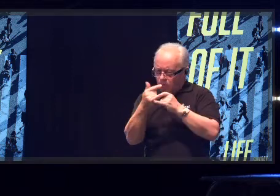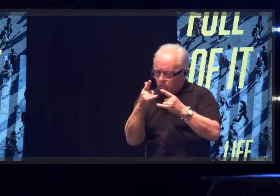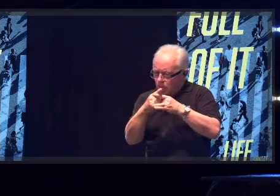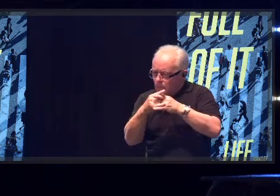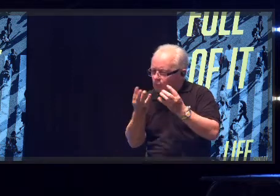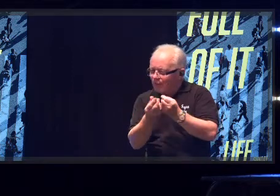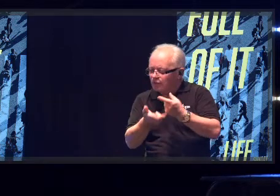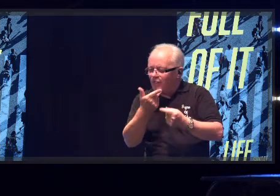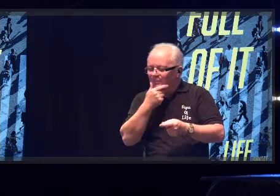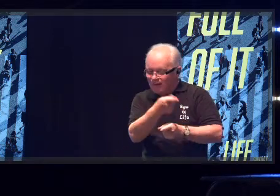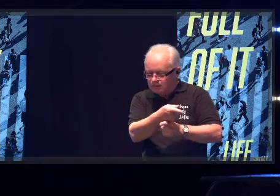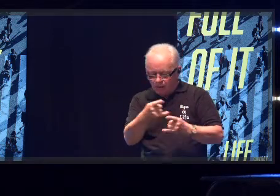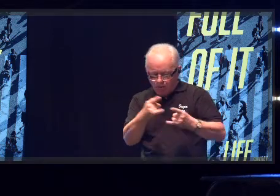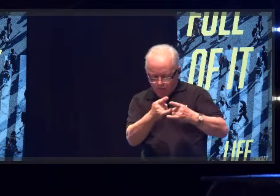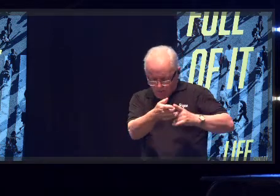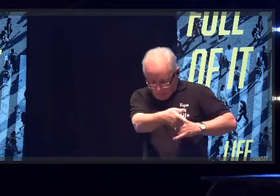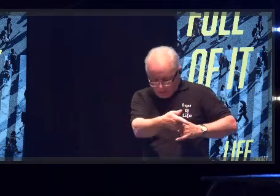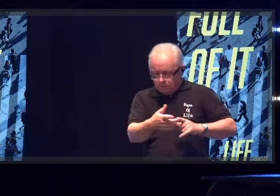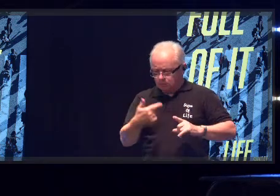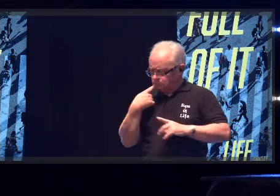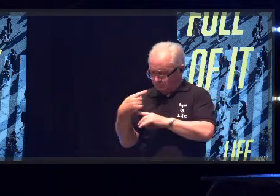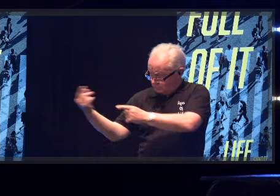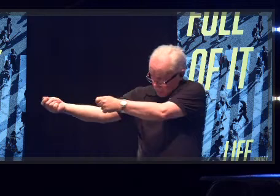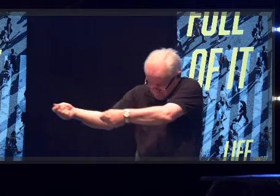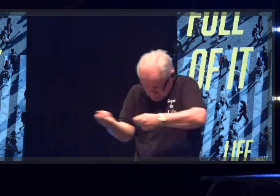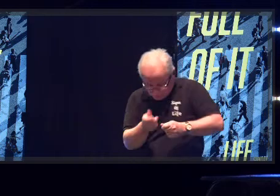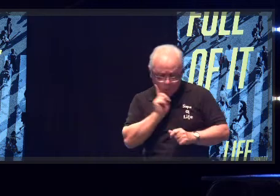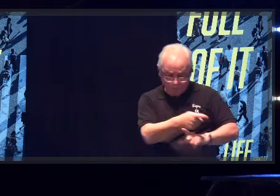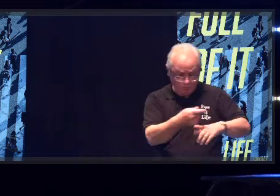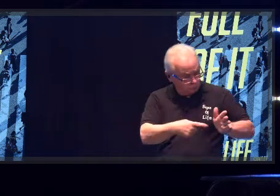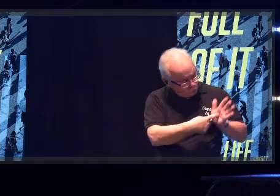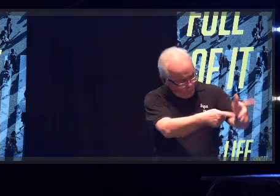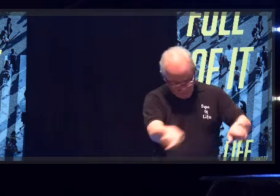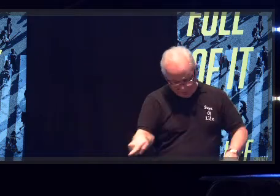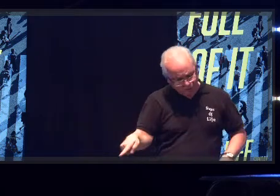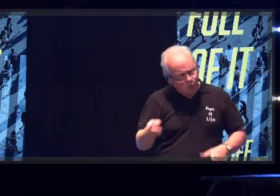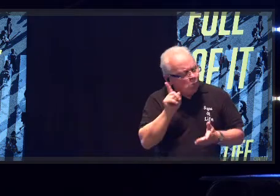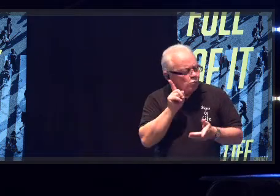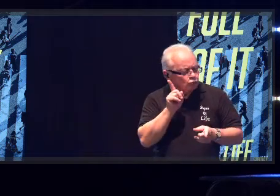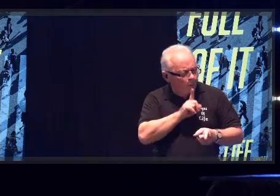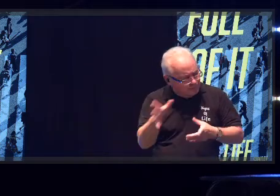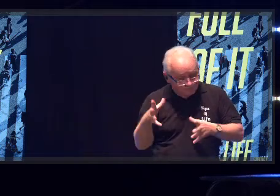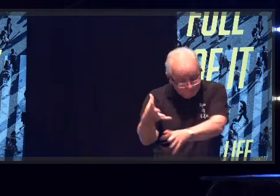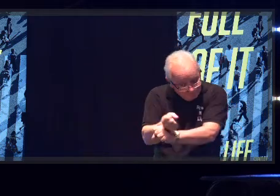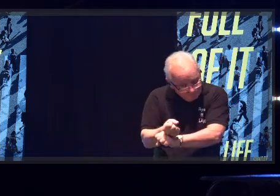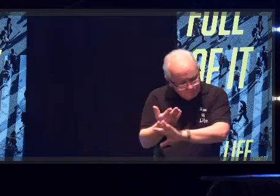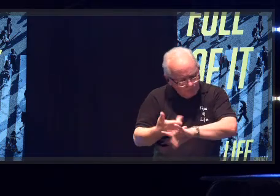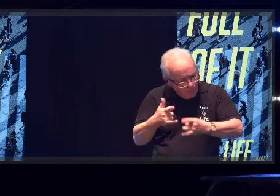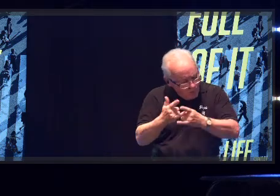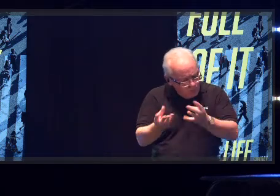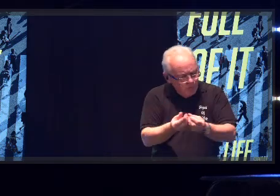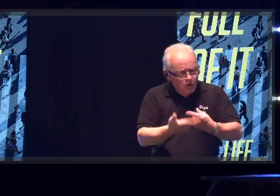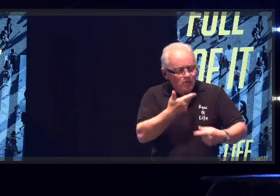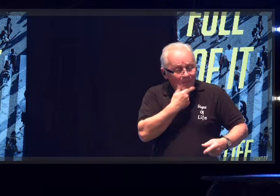put her in front of the crowd. Teacher, they said to Jesus, this woman was caught in the act of adultery. The law